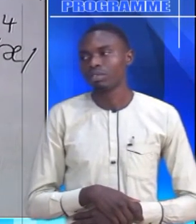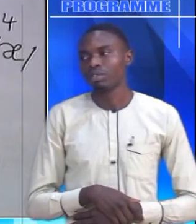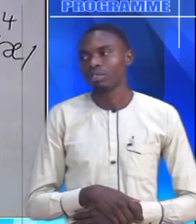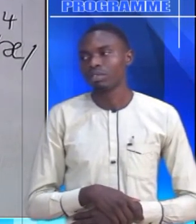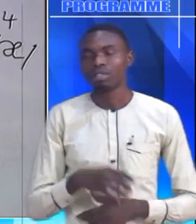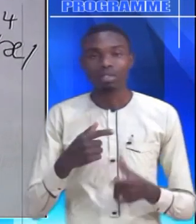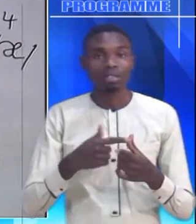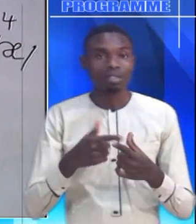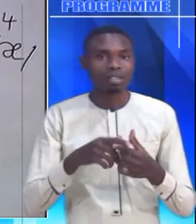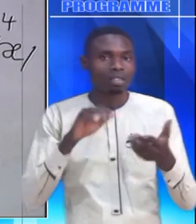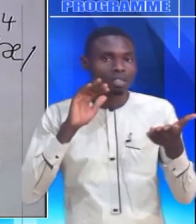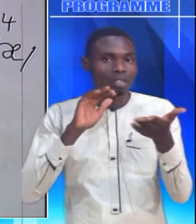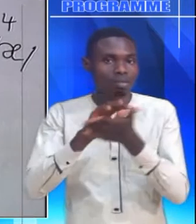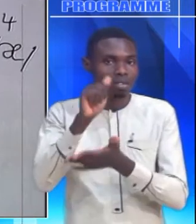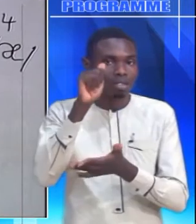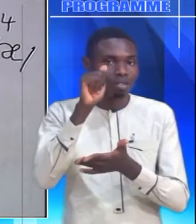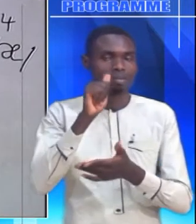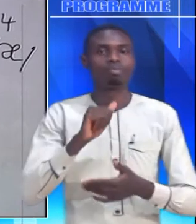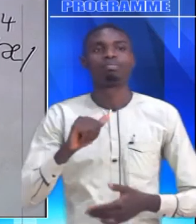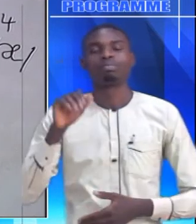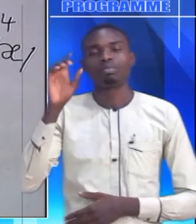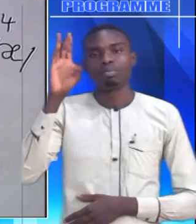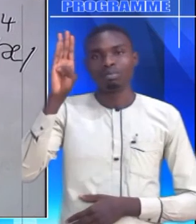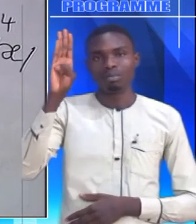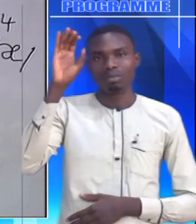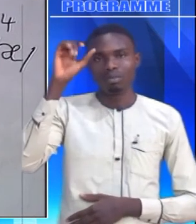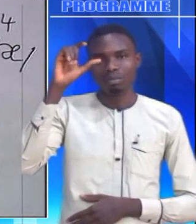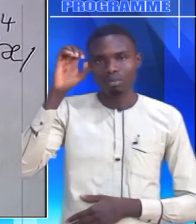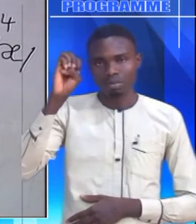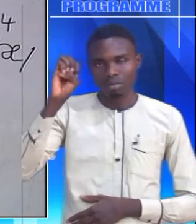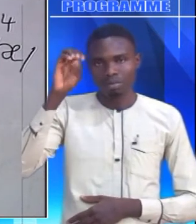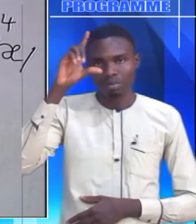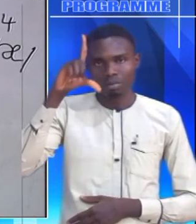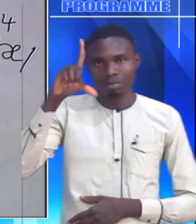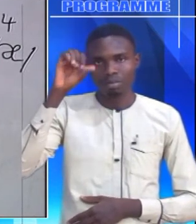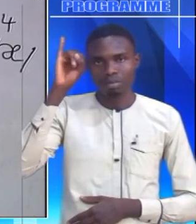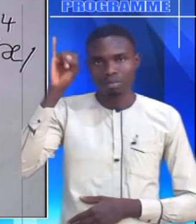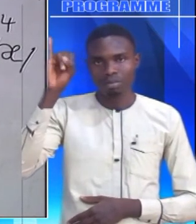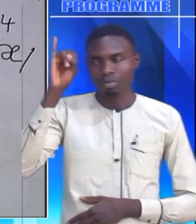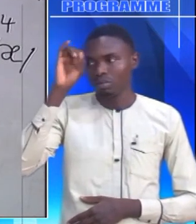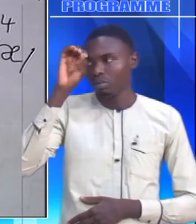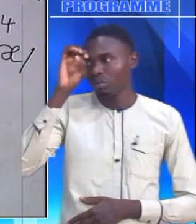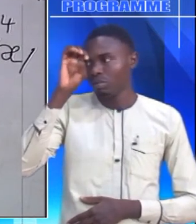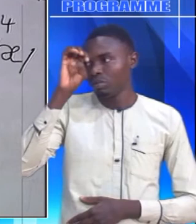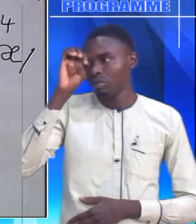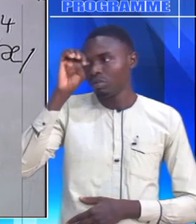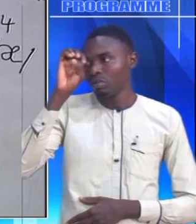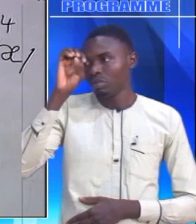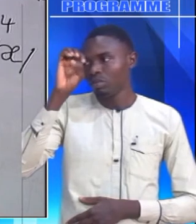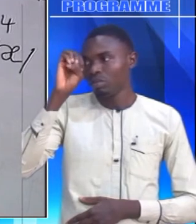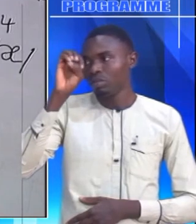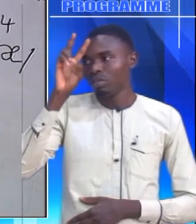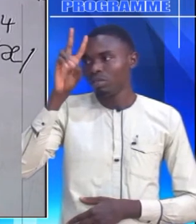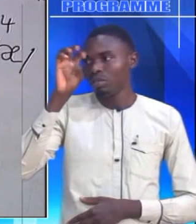IE. Believe. Believe. Several examples of this are in your dictionary.